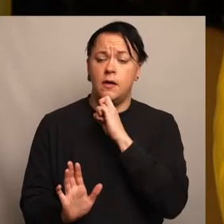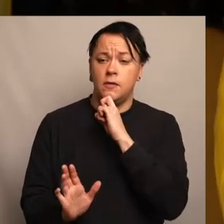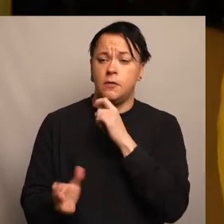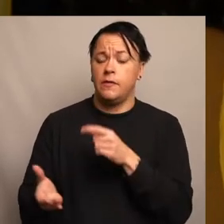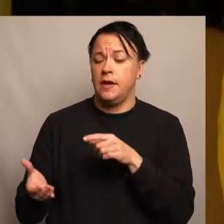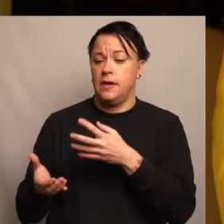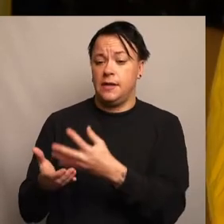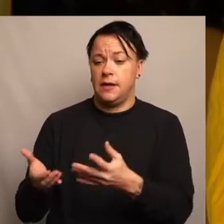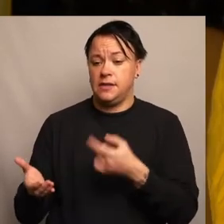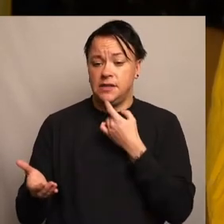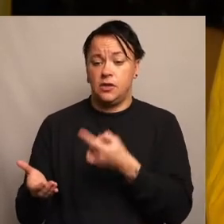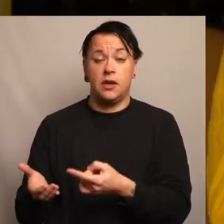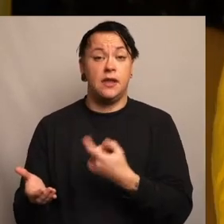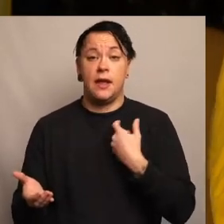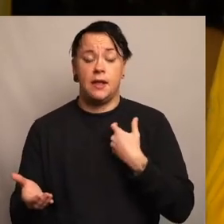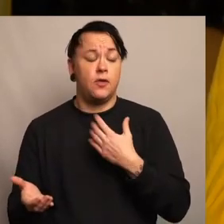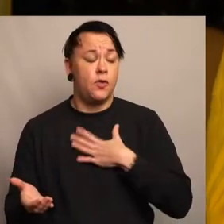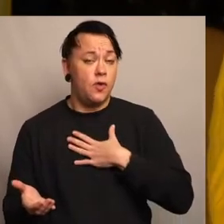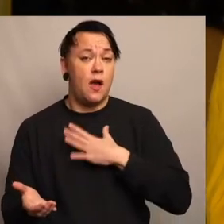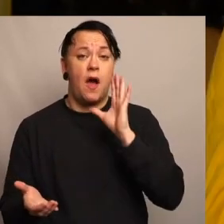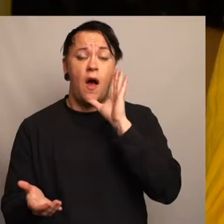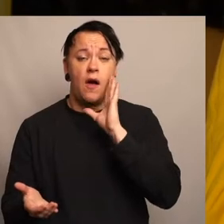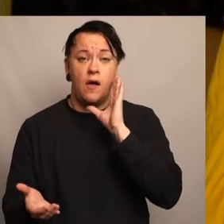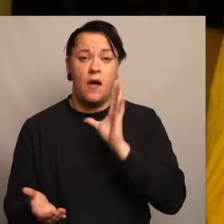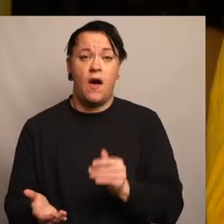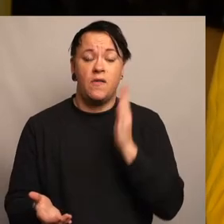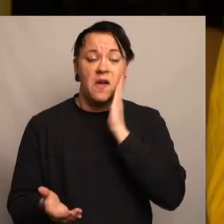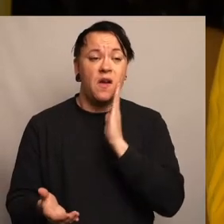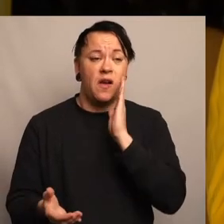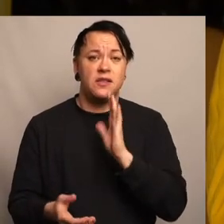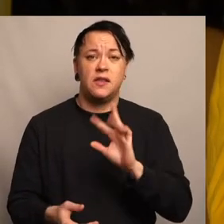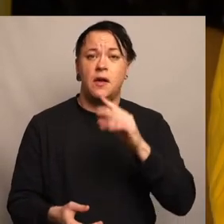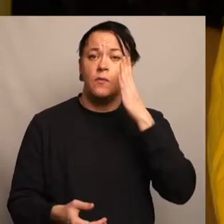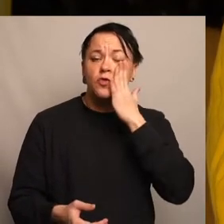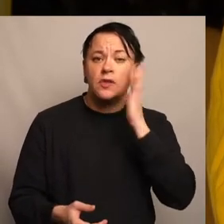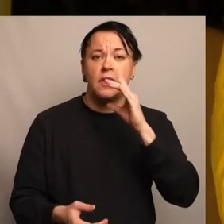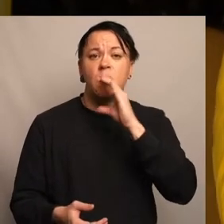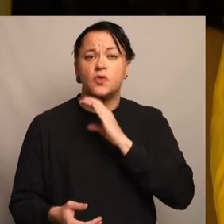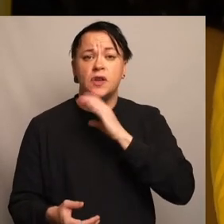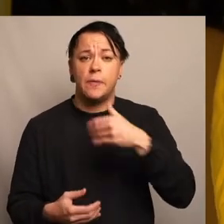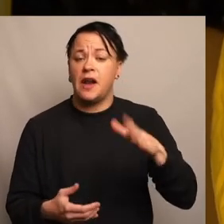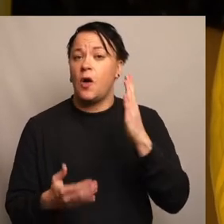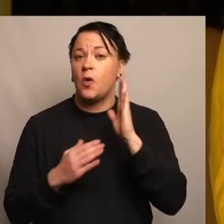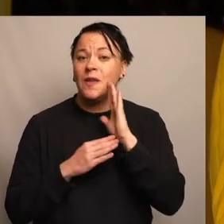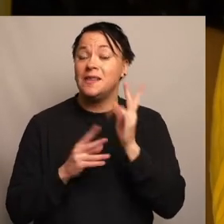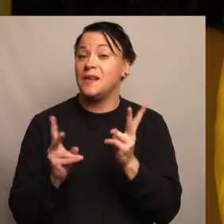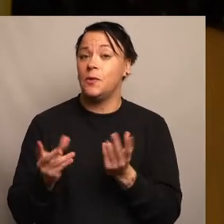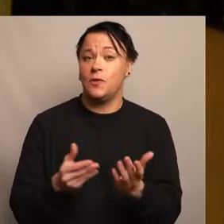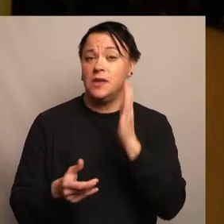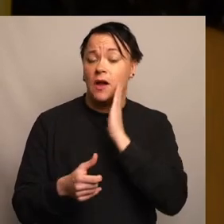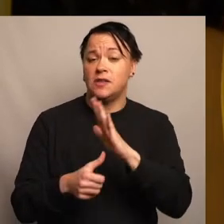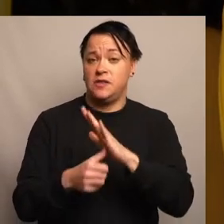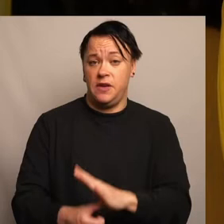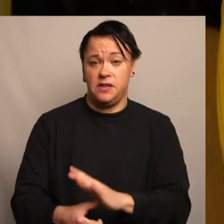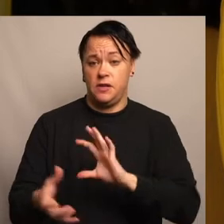go home, all those kind of thing. That is really leave it. But also you have other type when of people